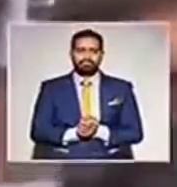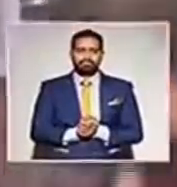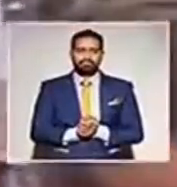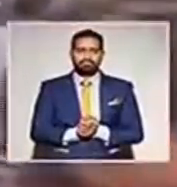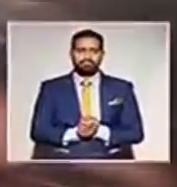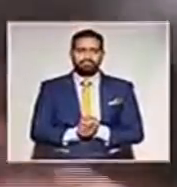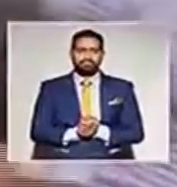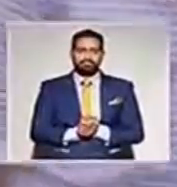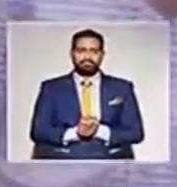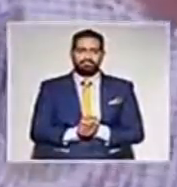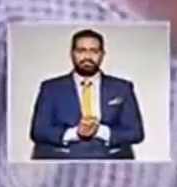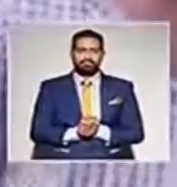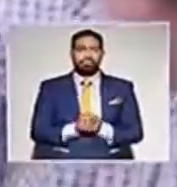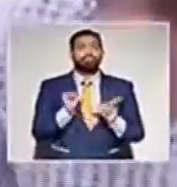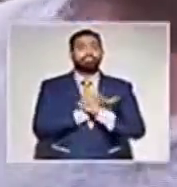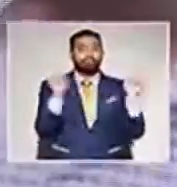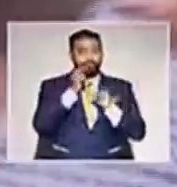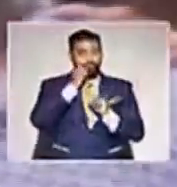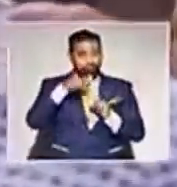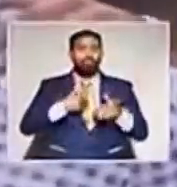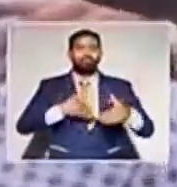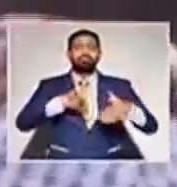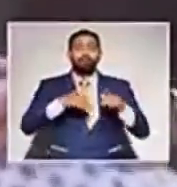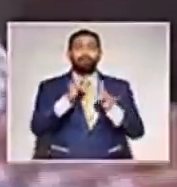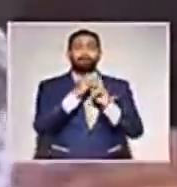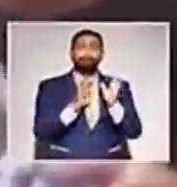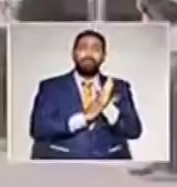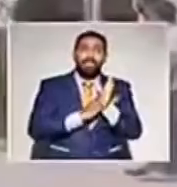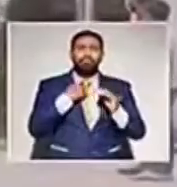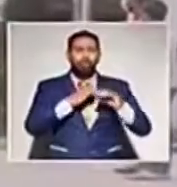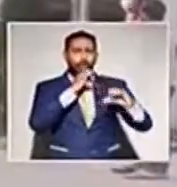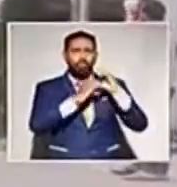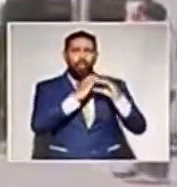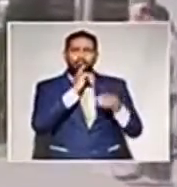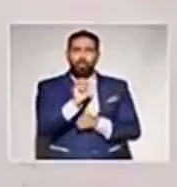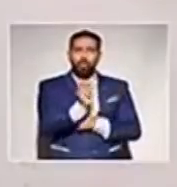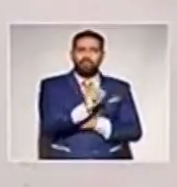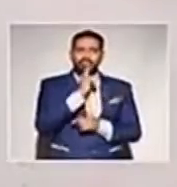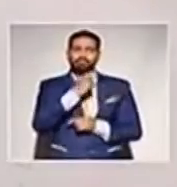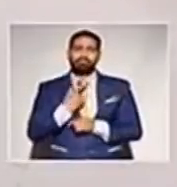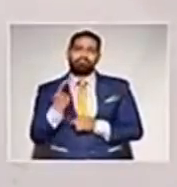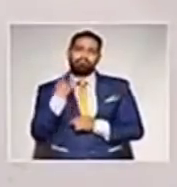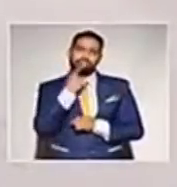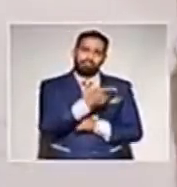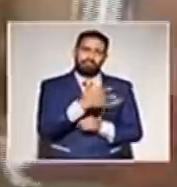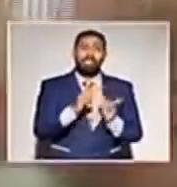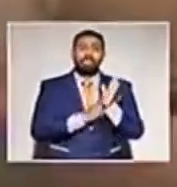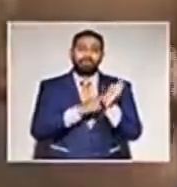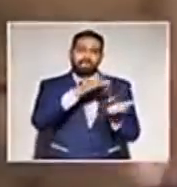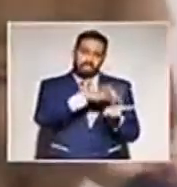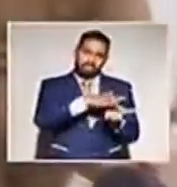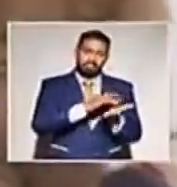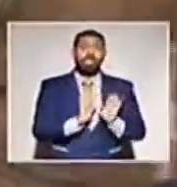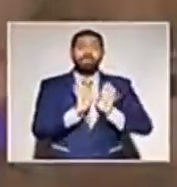Protesters marched to the Prime Minister's coordinating office at the Yantha-Palava junction. However, security was tightened in the